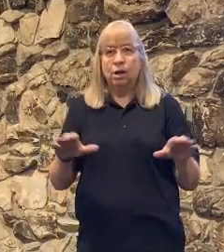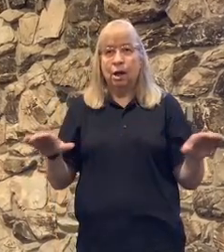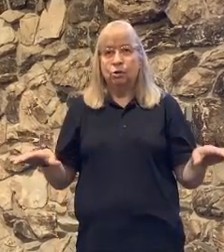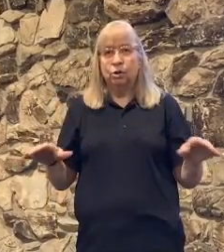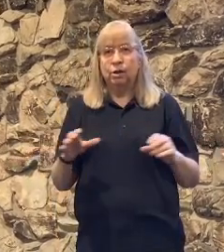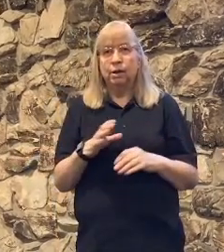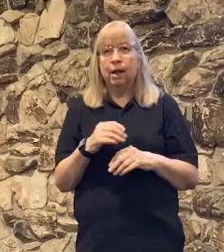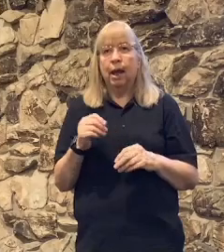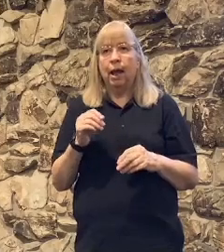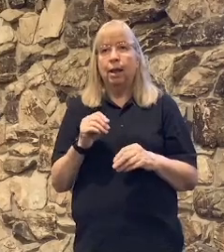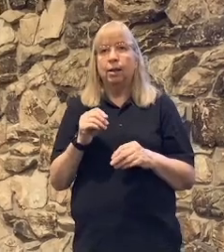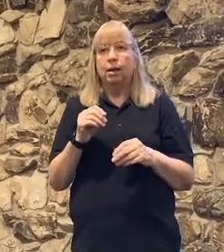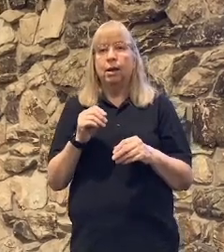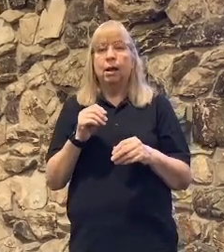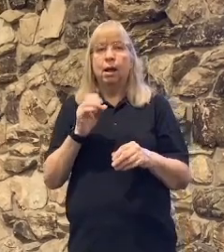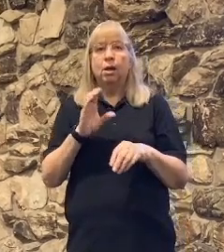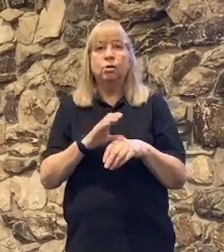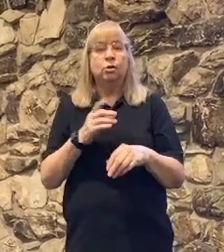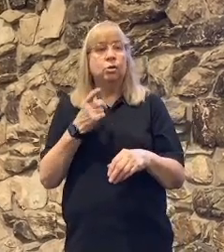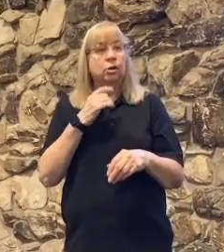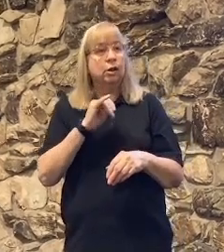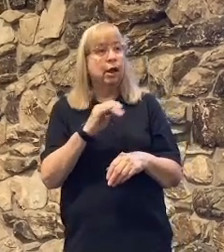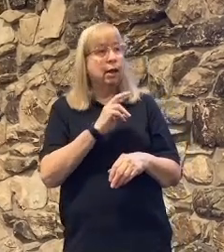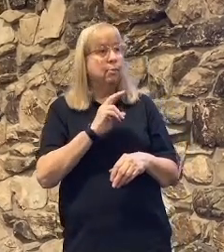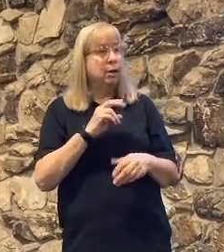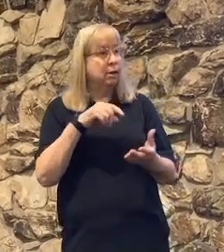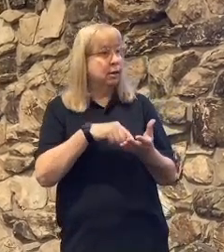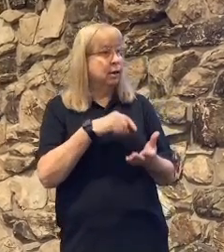And it's a congregation like this, as you look around.